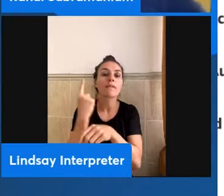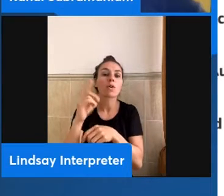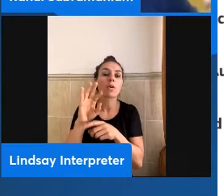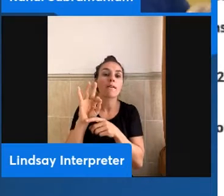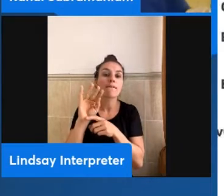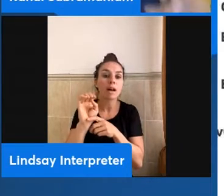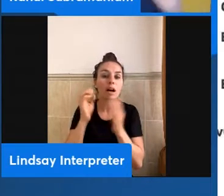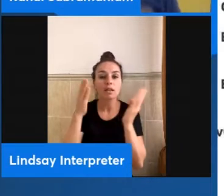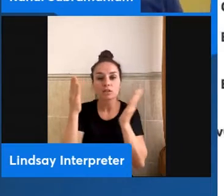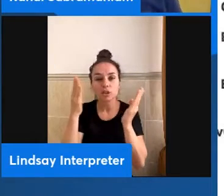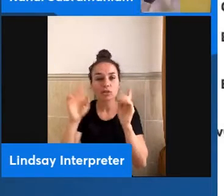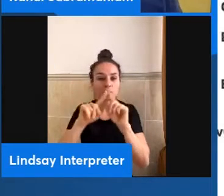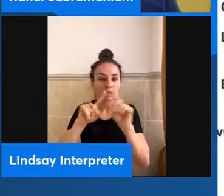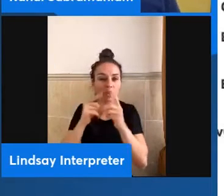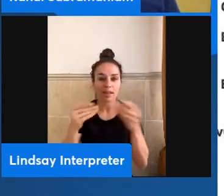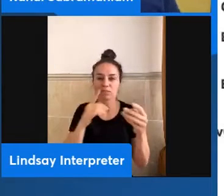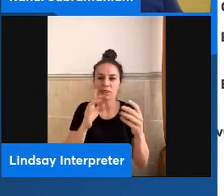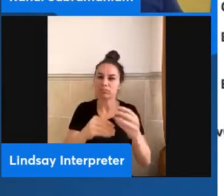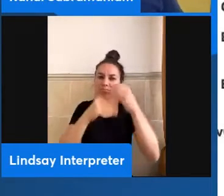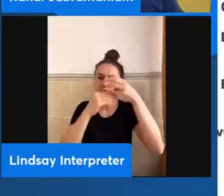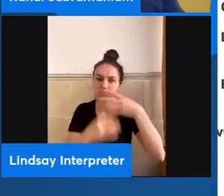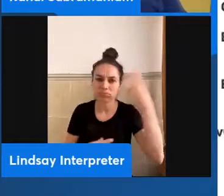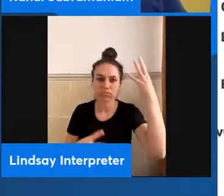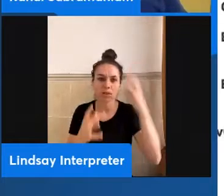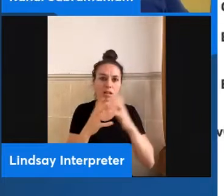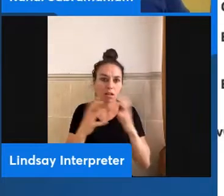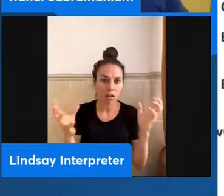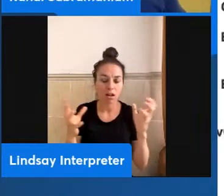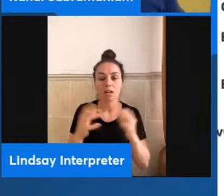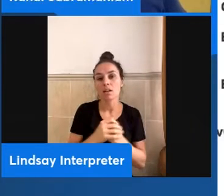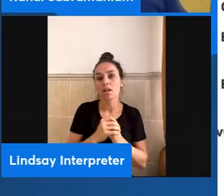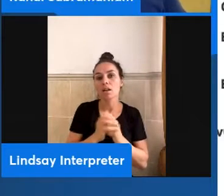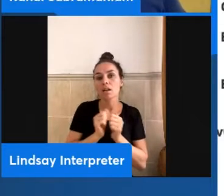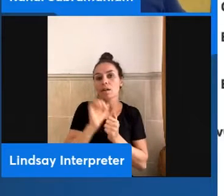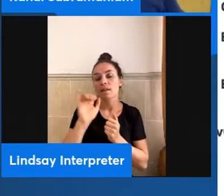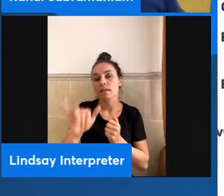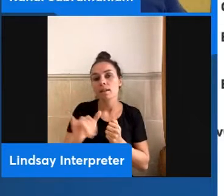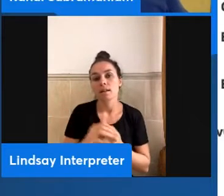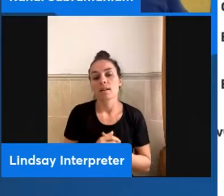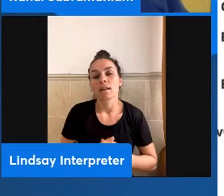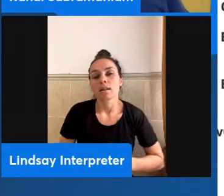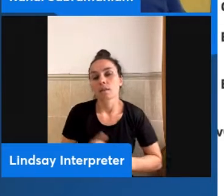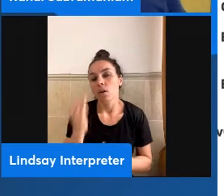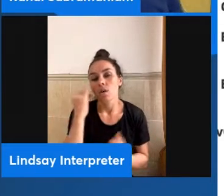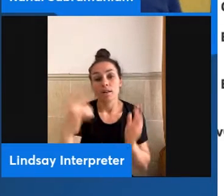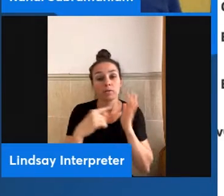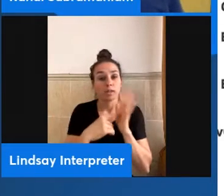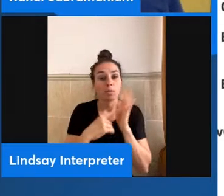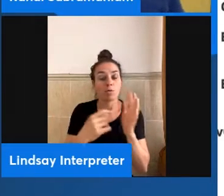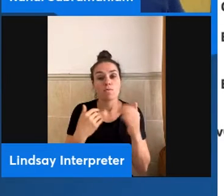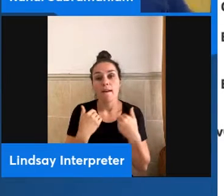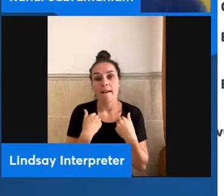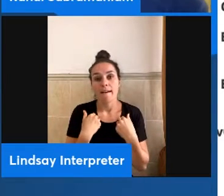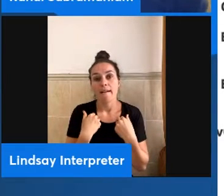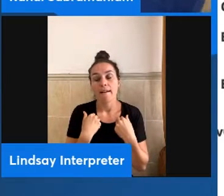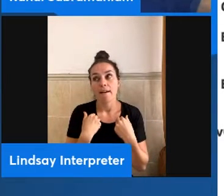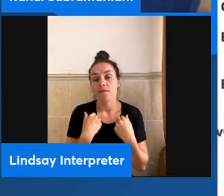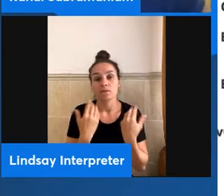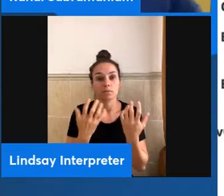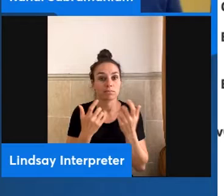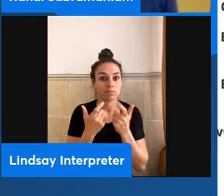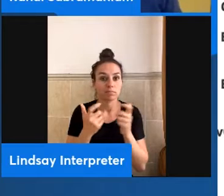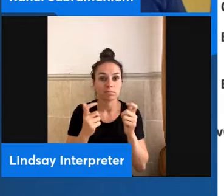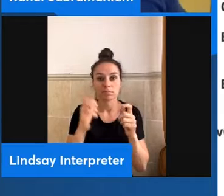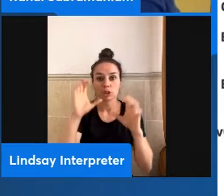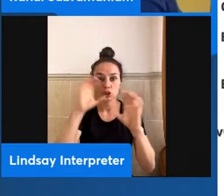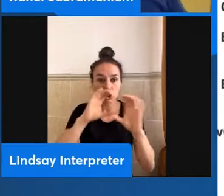just do tons and tons of writes, onto disk. Like if you had something like an Elasticsearch cluster that's just pulling